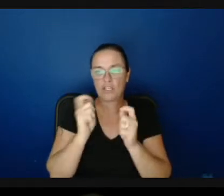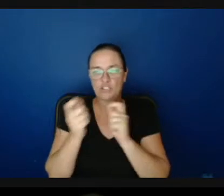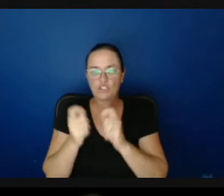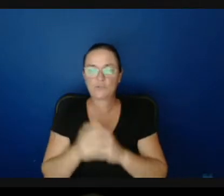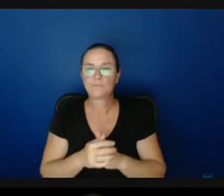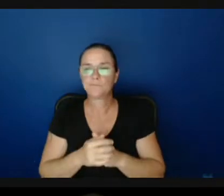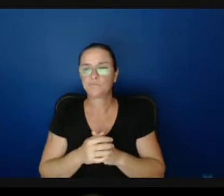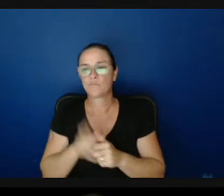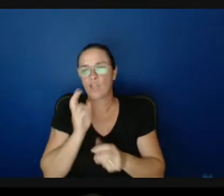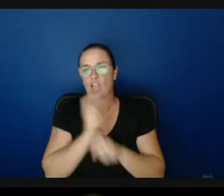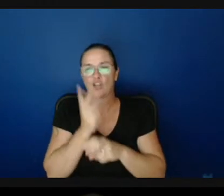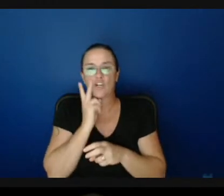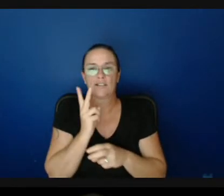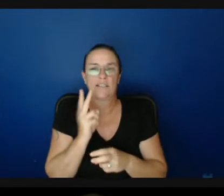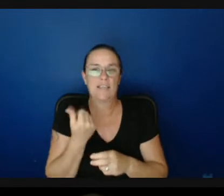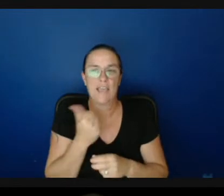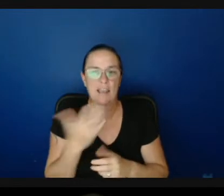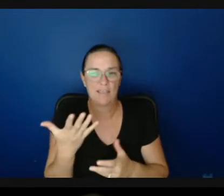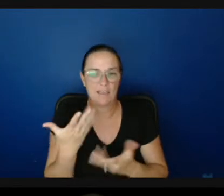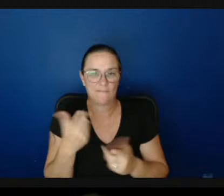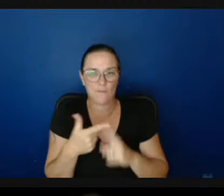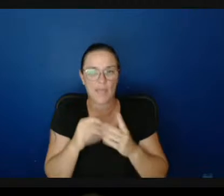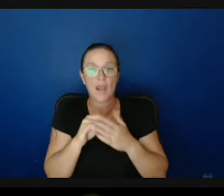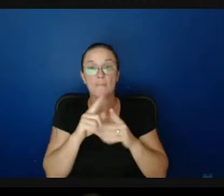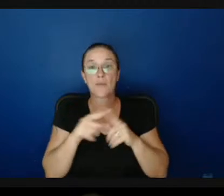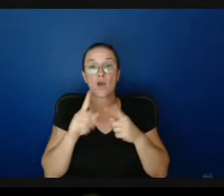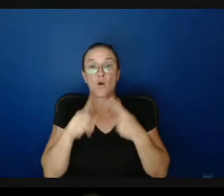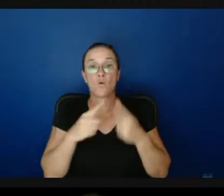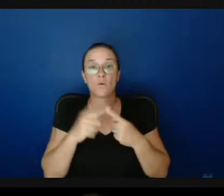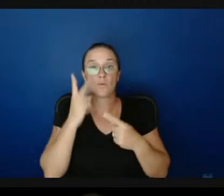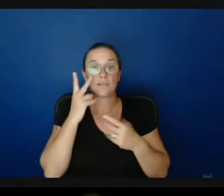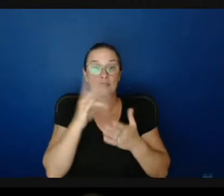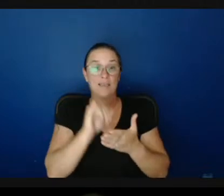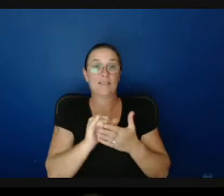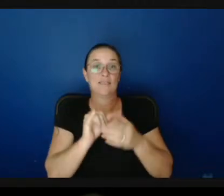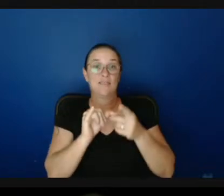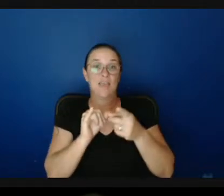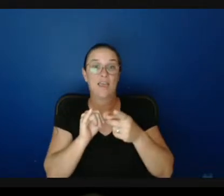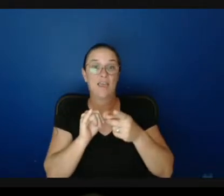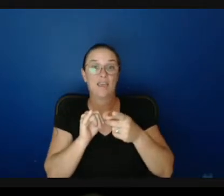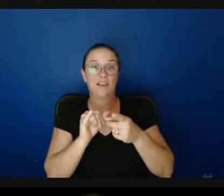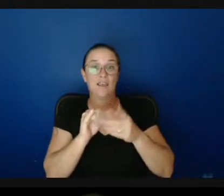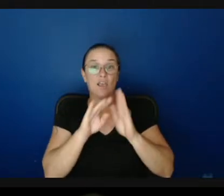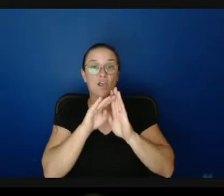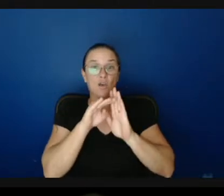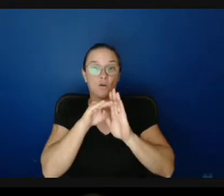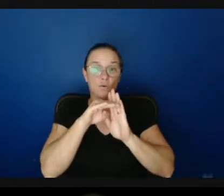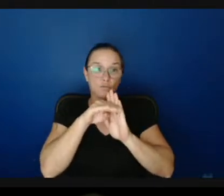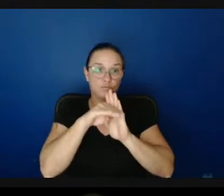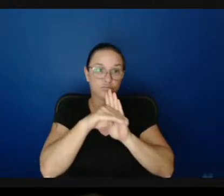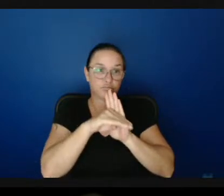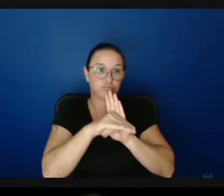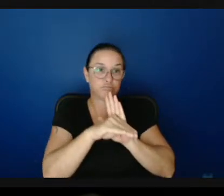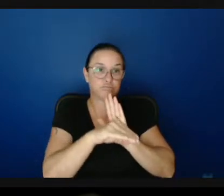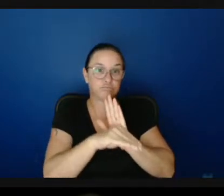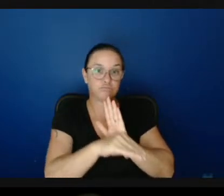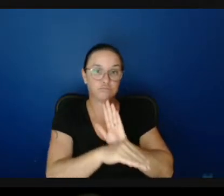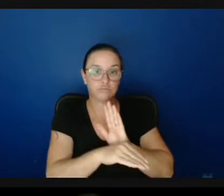Hard to really say anything meaningful off of that. But when we've seen it decreasing fairly steadily for a while throughout most of the eruption, we see